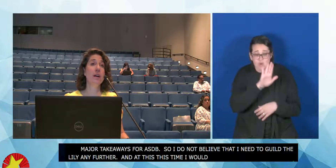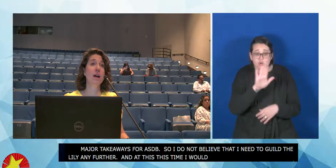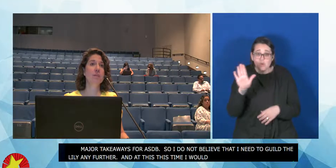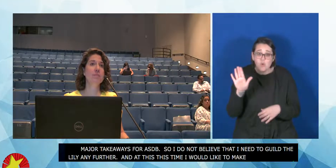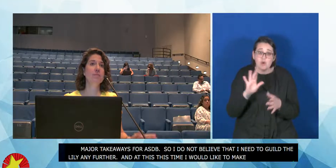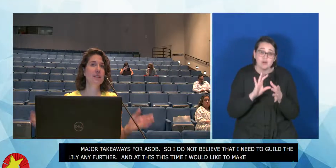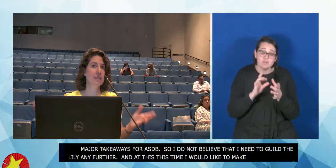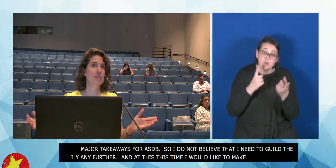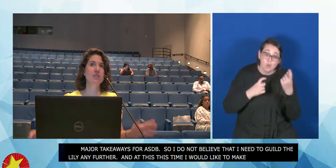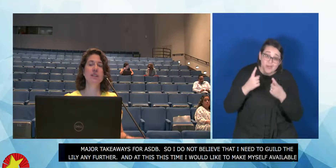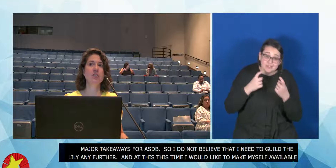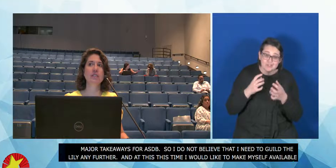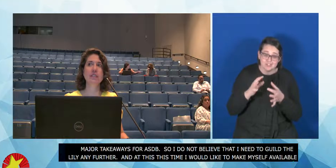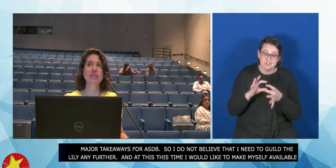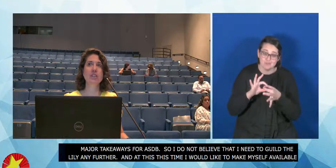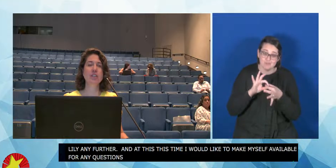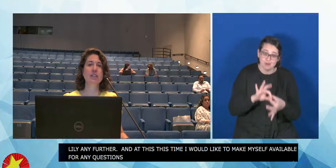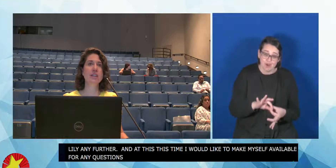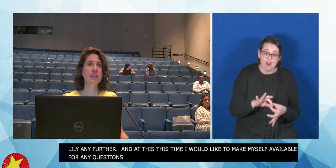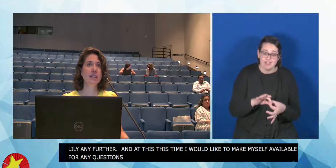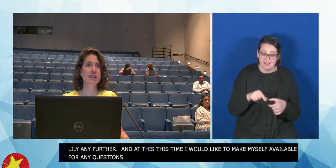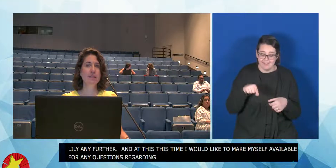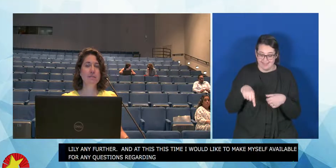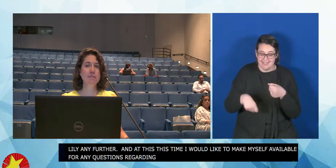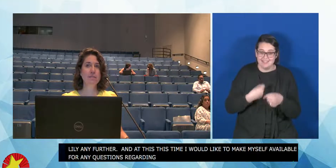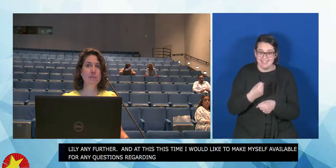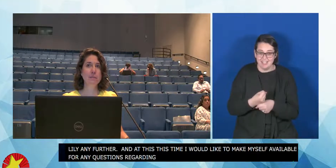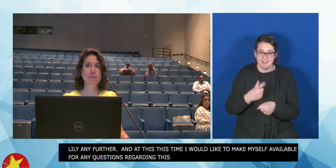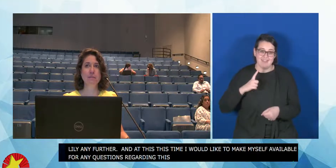regarding this year's legislative session.